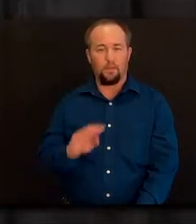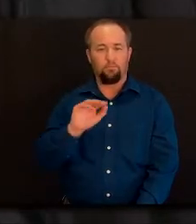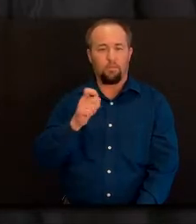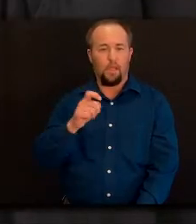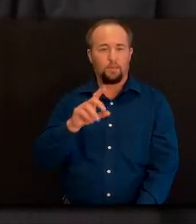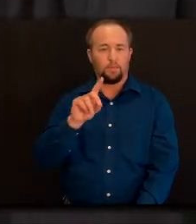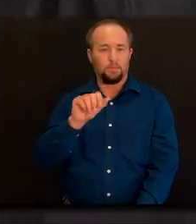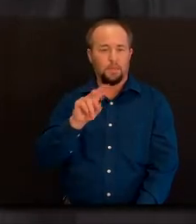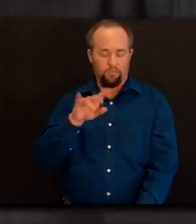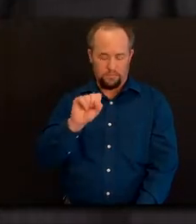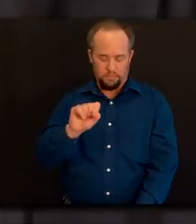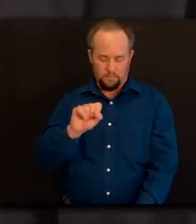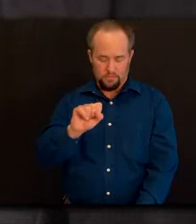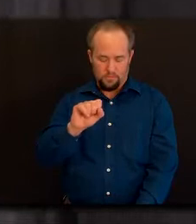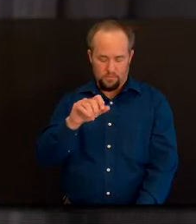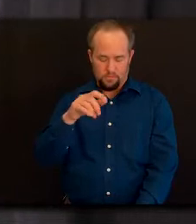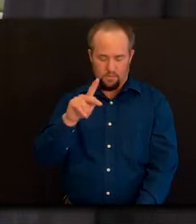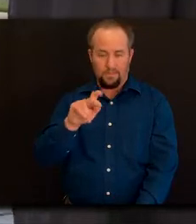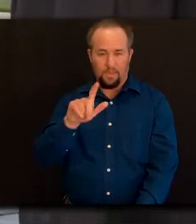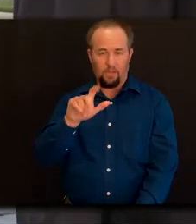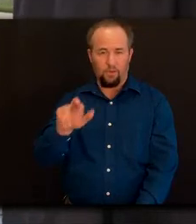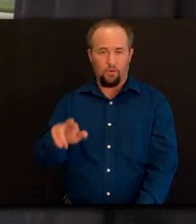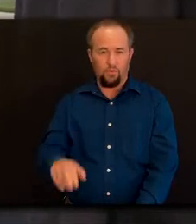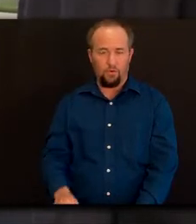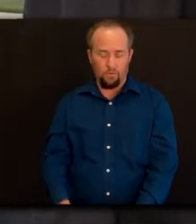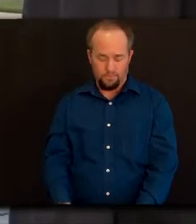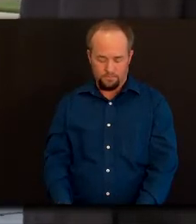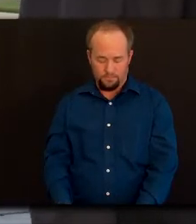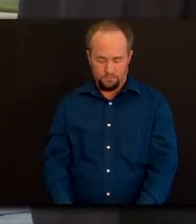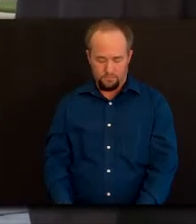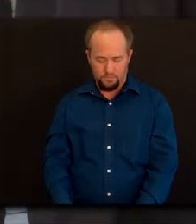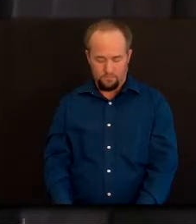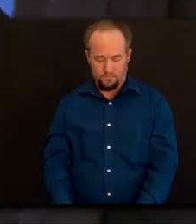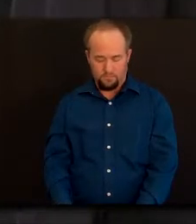Max Davis Keller.